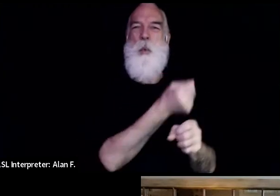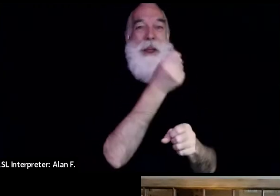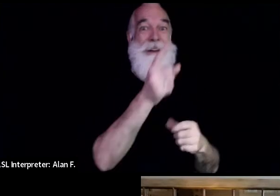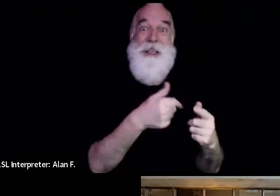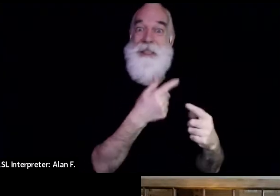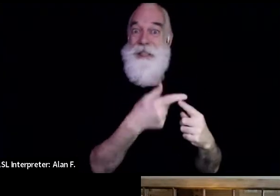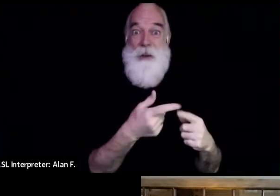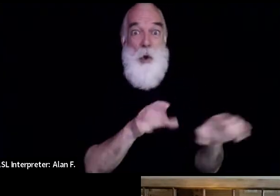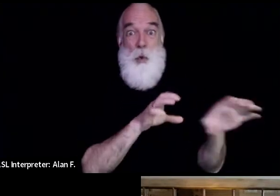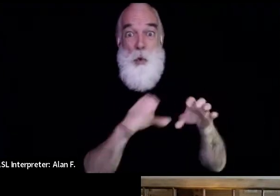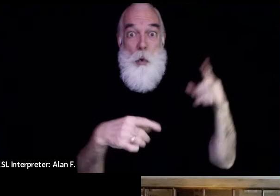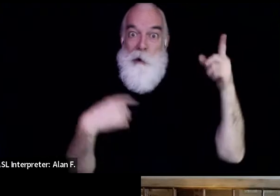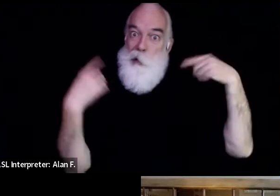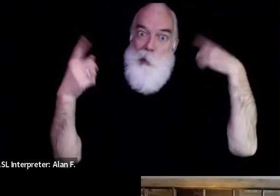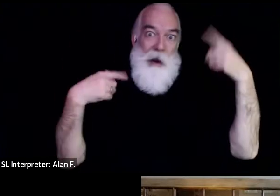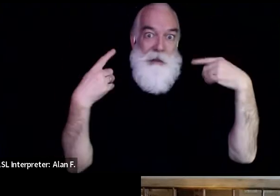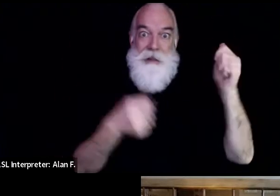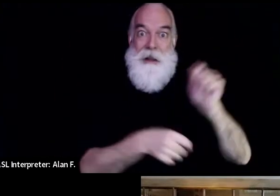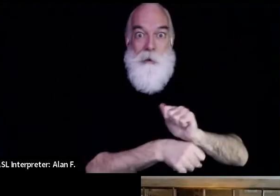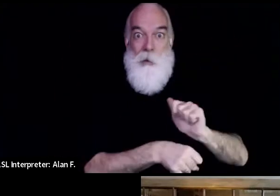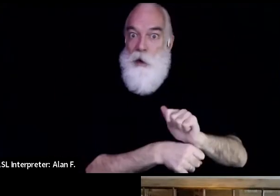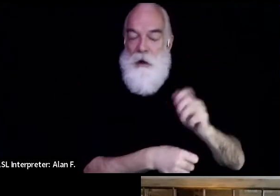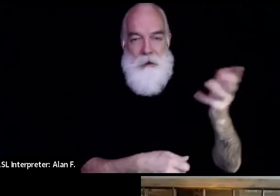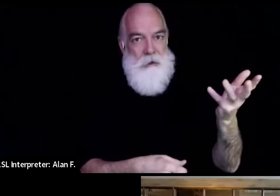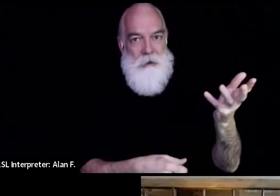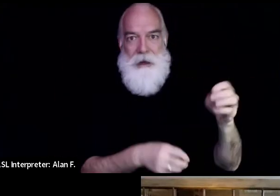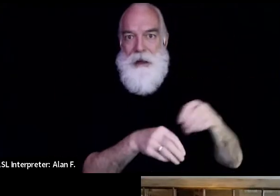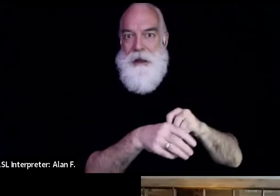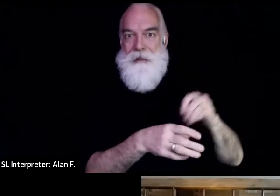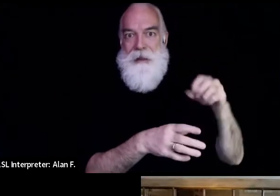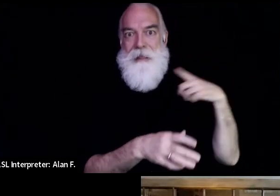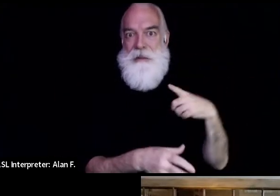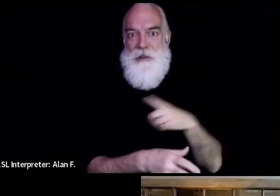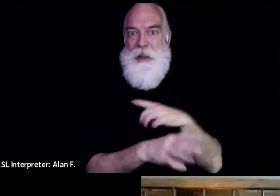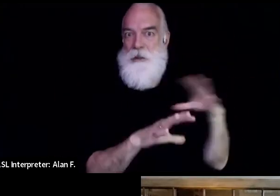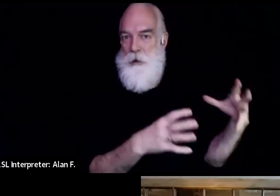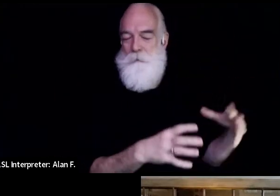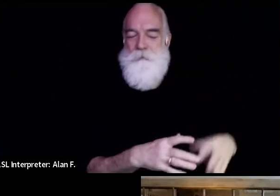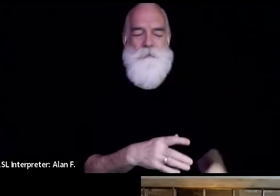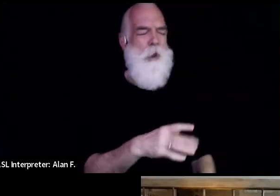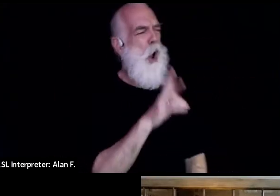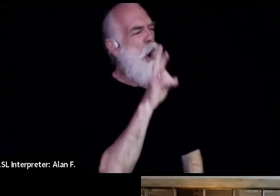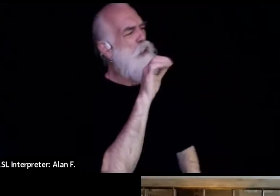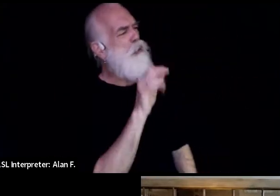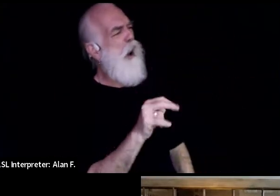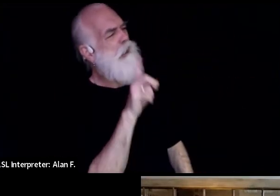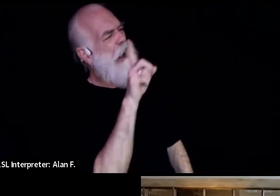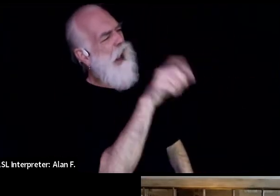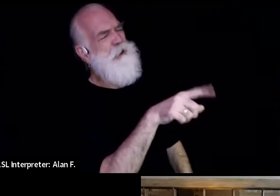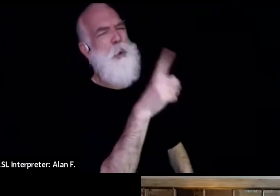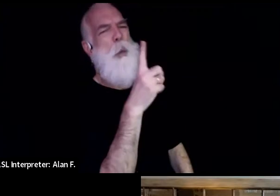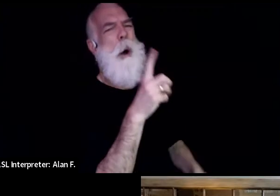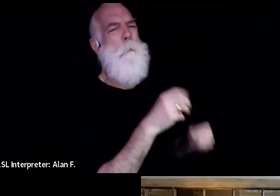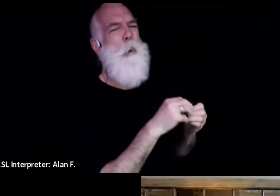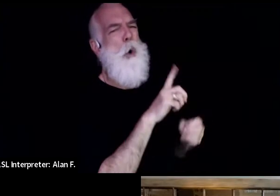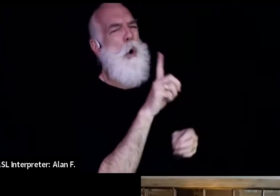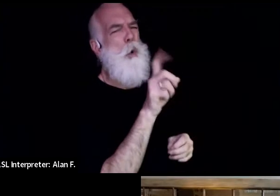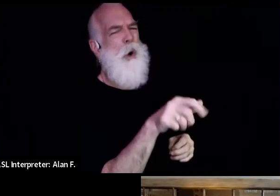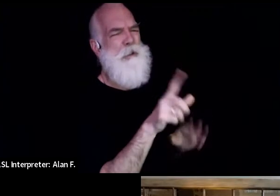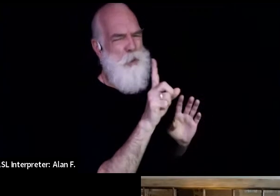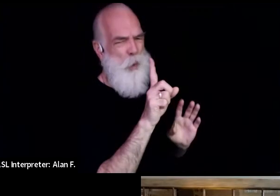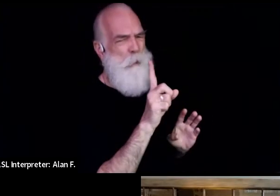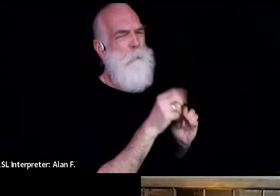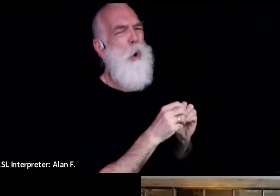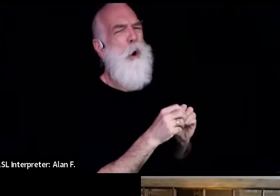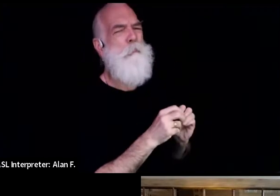one. I know our time is running short, but let me ask you one question that covers